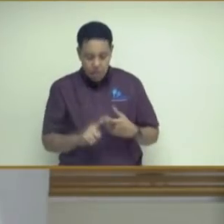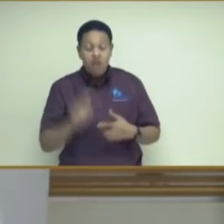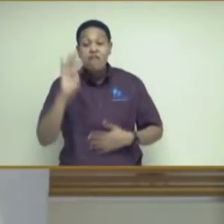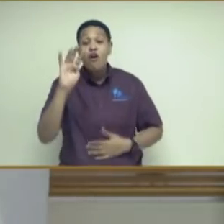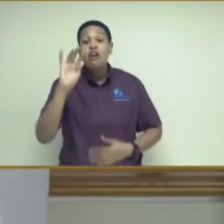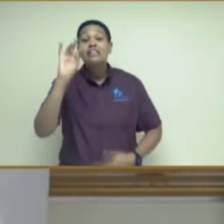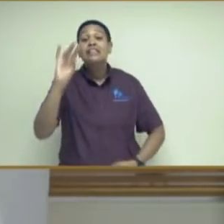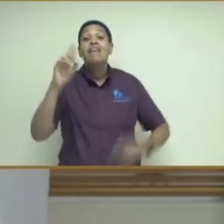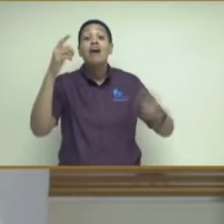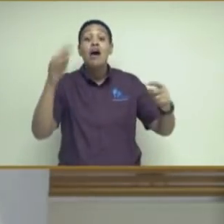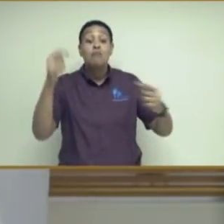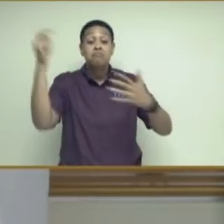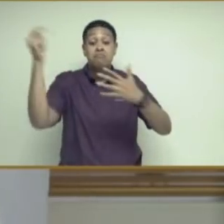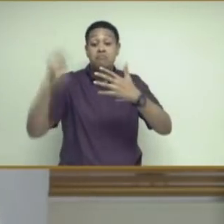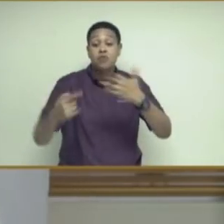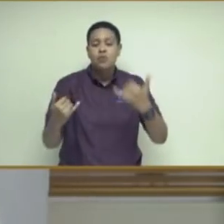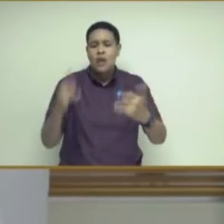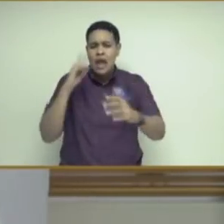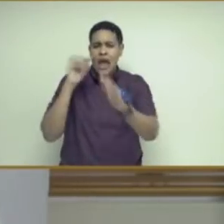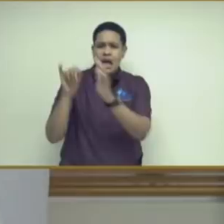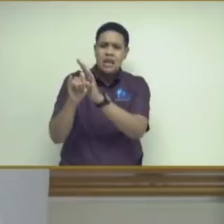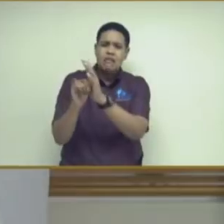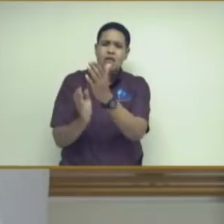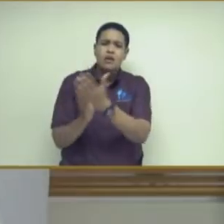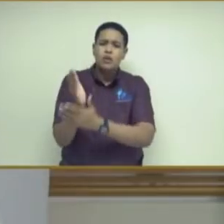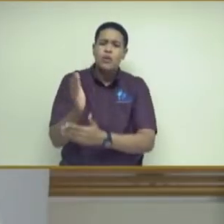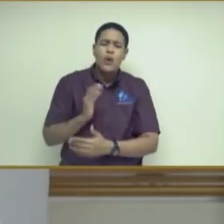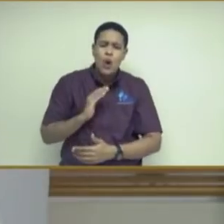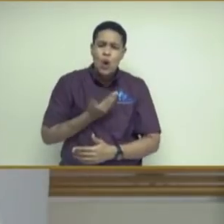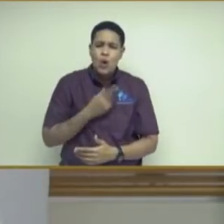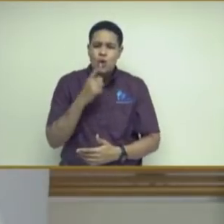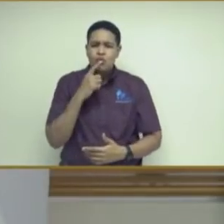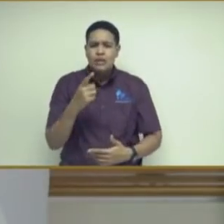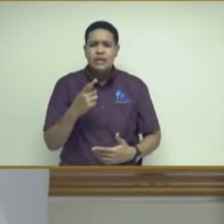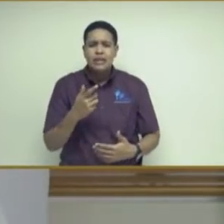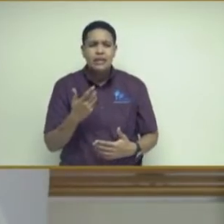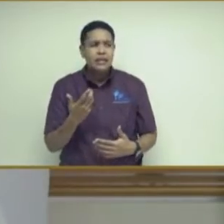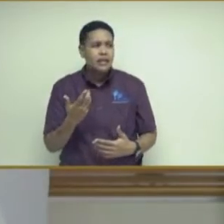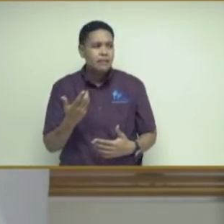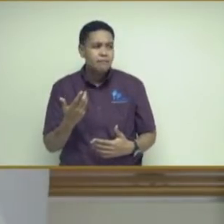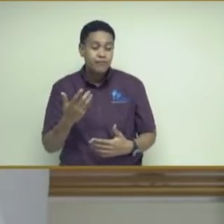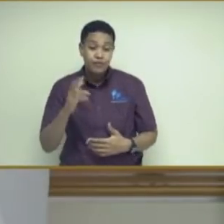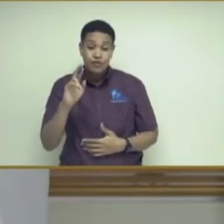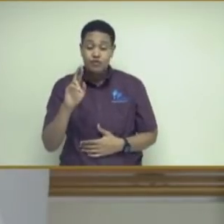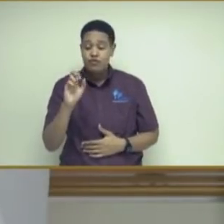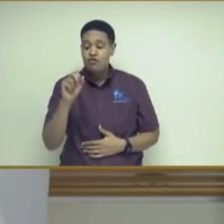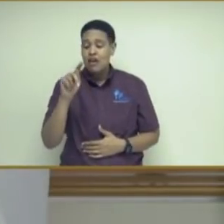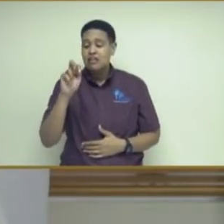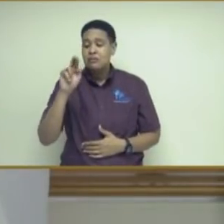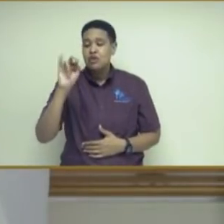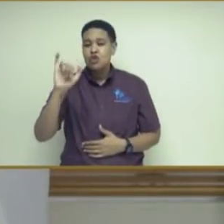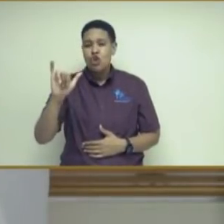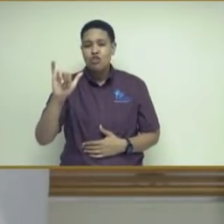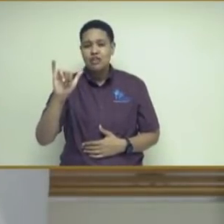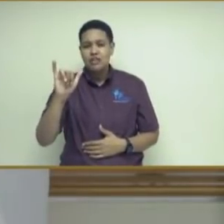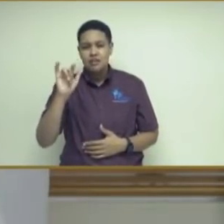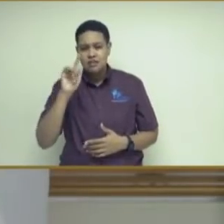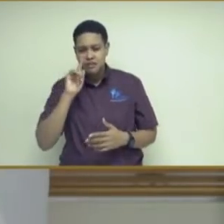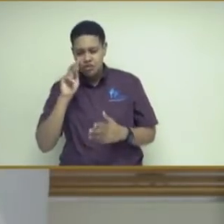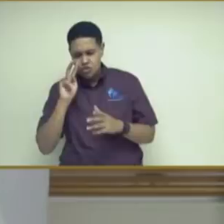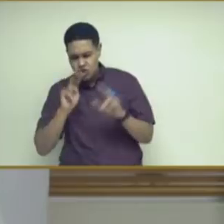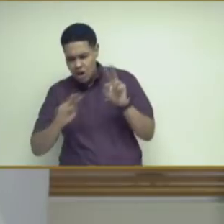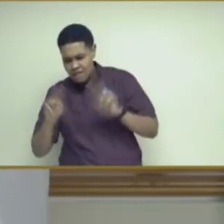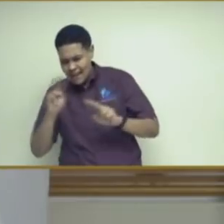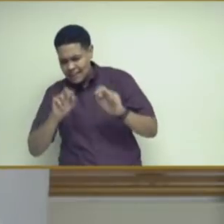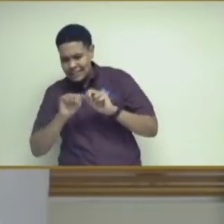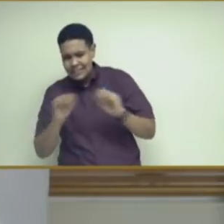47 cases to date have been identified through our respiratory surveillance system. That is through our sites across the country